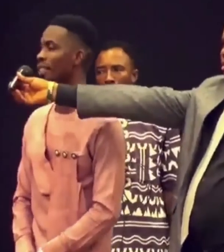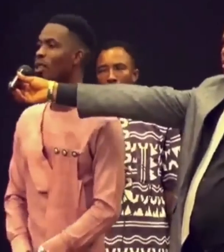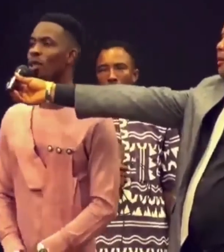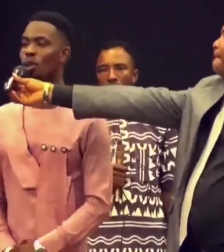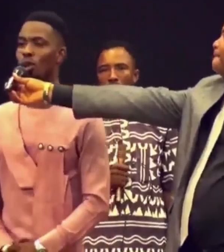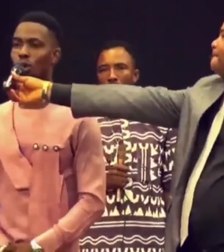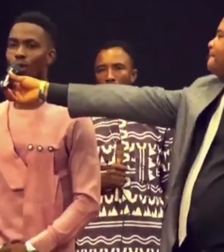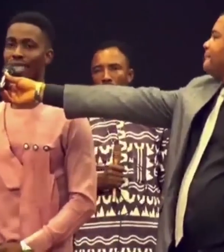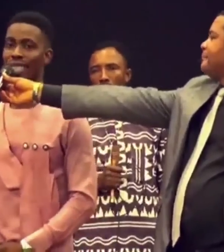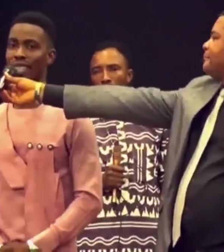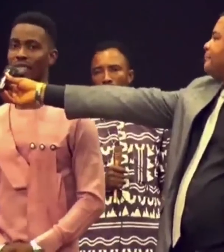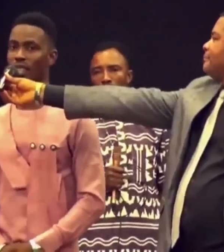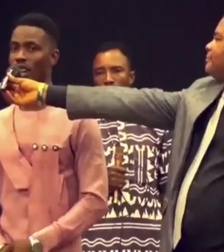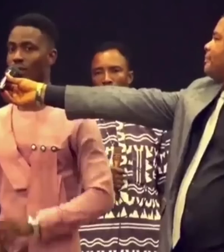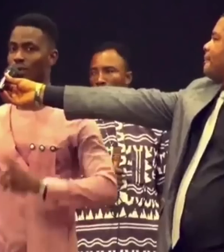yes, sir. Yeah so